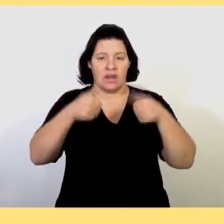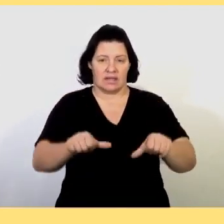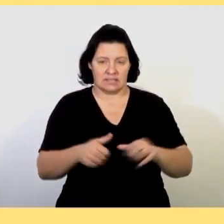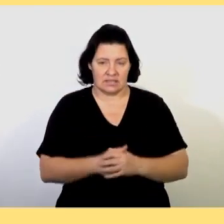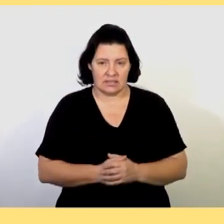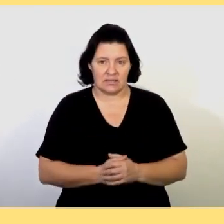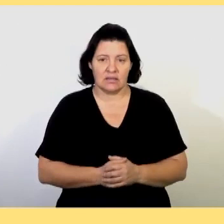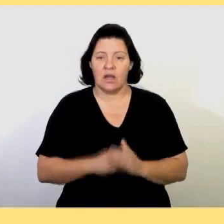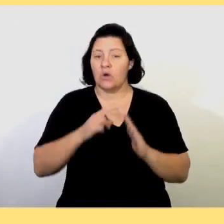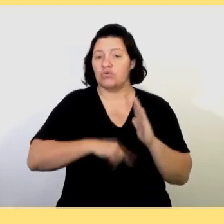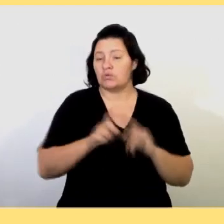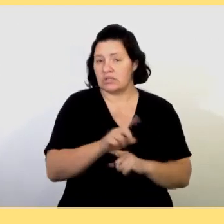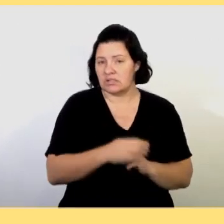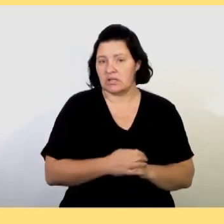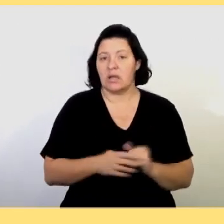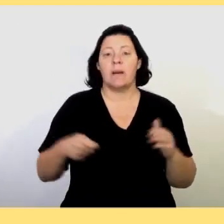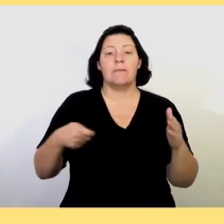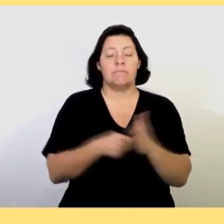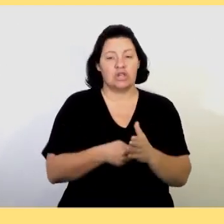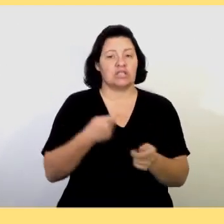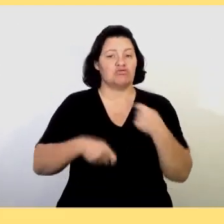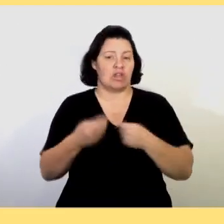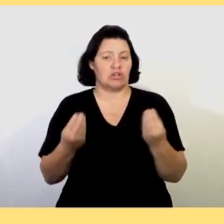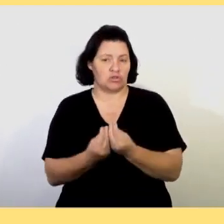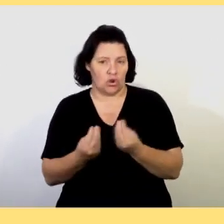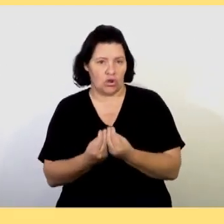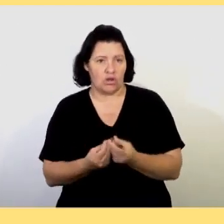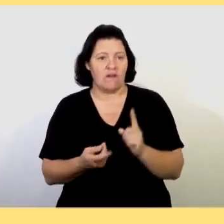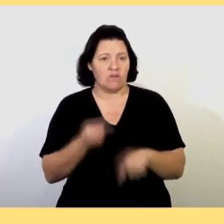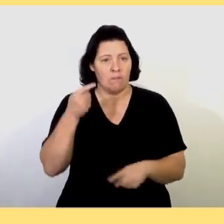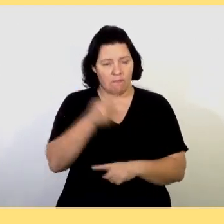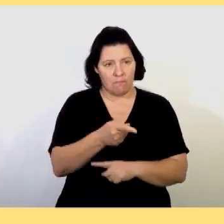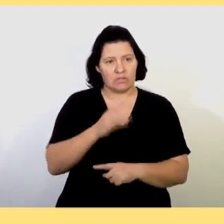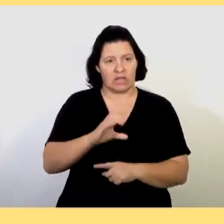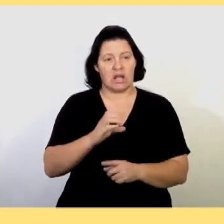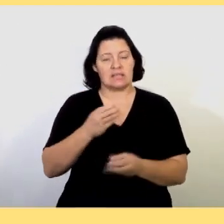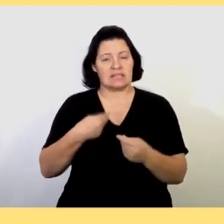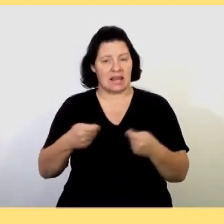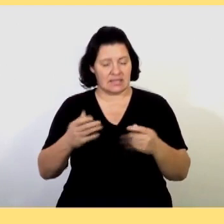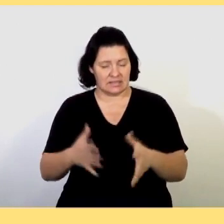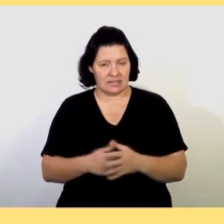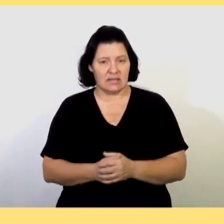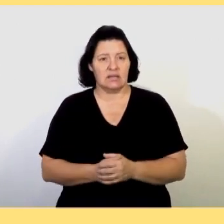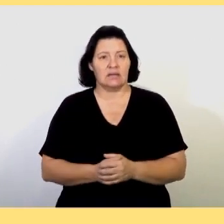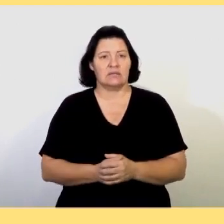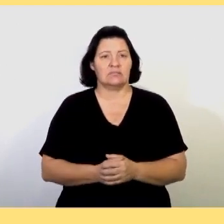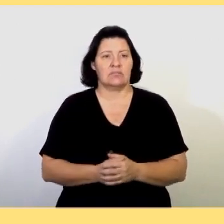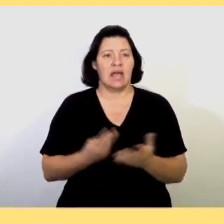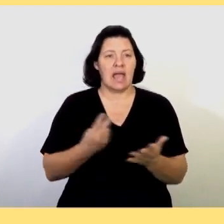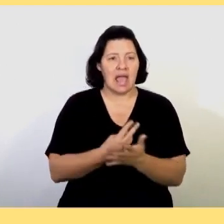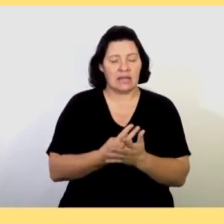go to the next one. It reads, purchased trading stock from Jaggers Wholesalers, $75,000,